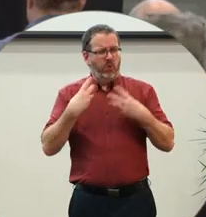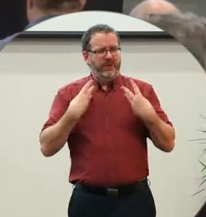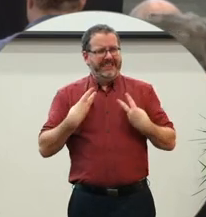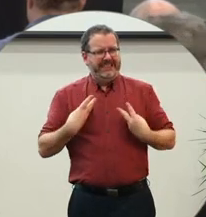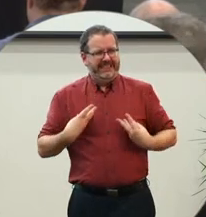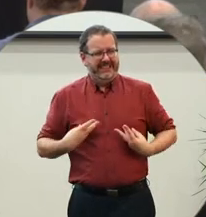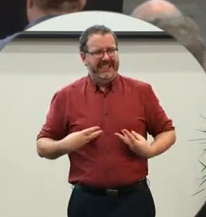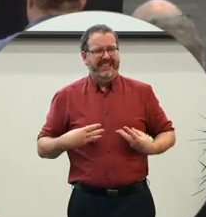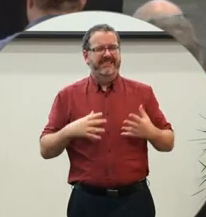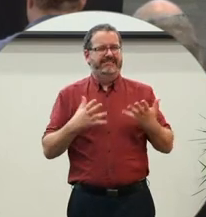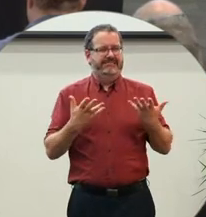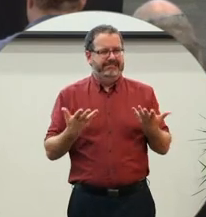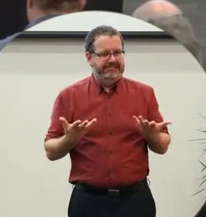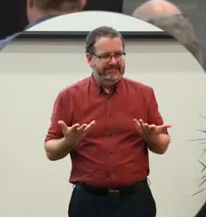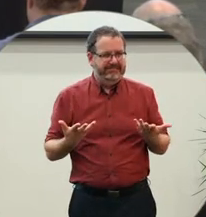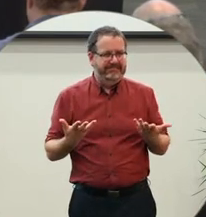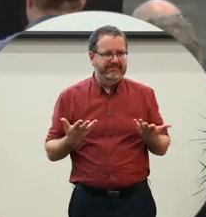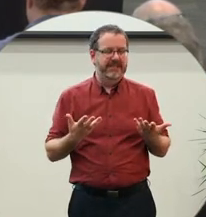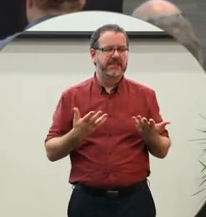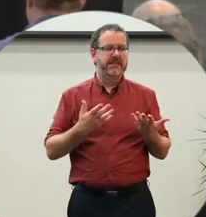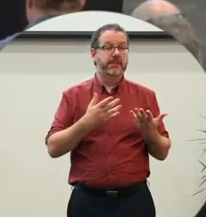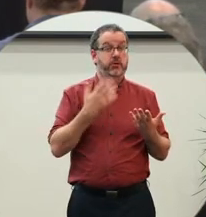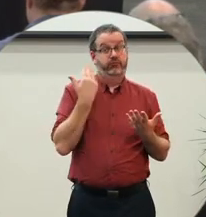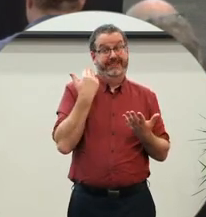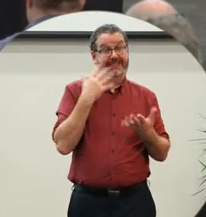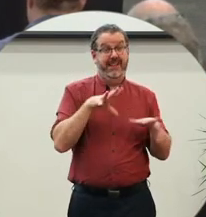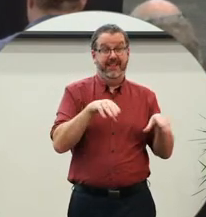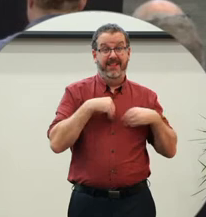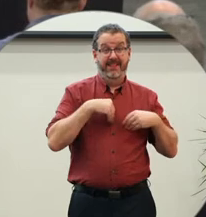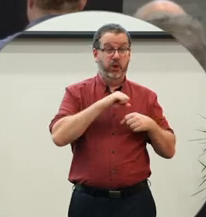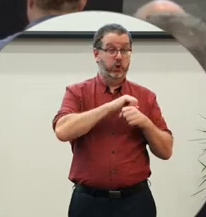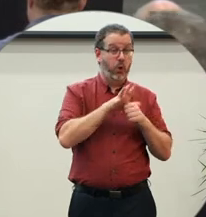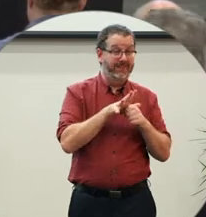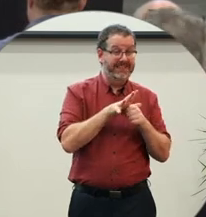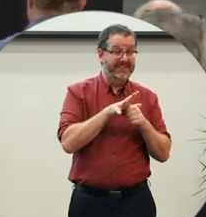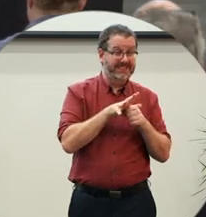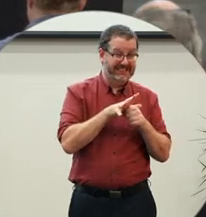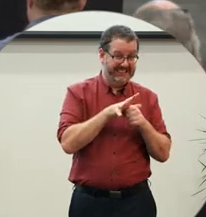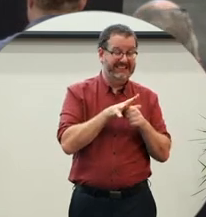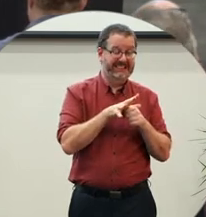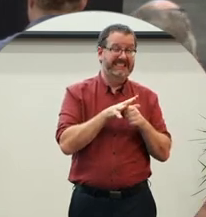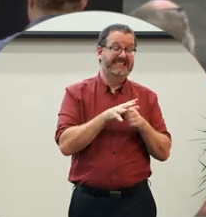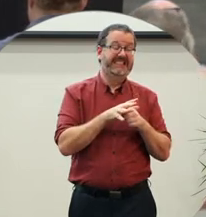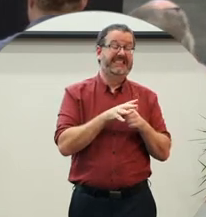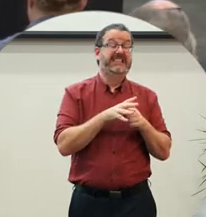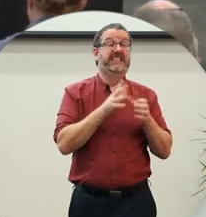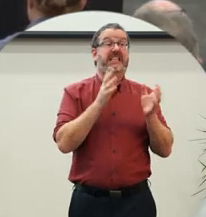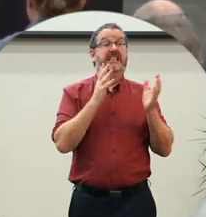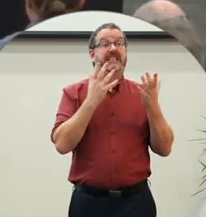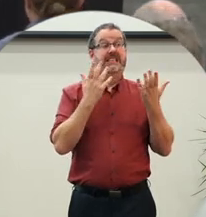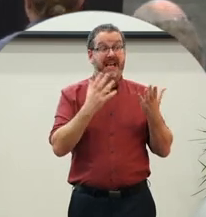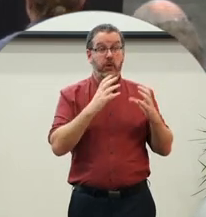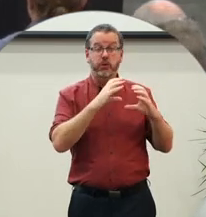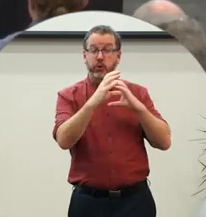so it's actually getting post-COVID. She had COVID. It's getting more difficult for her to communicate.